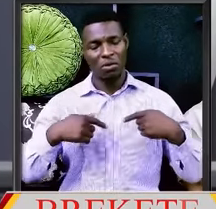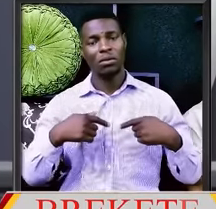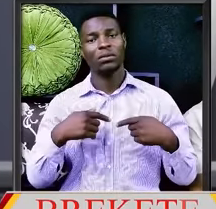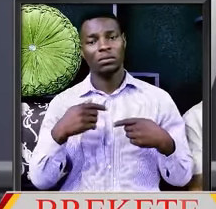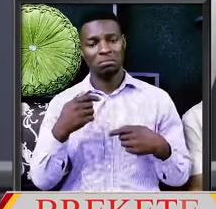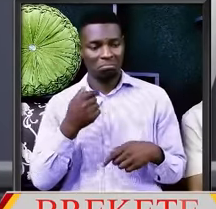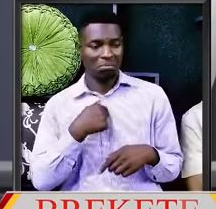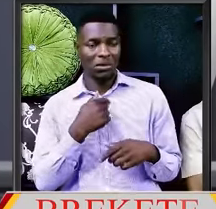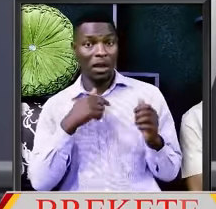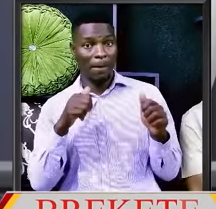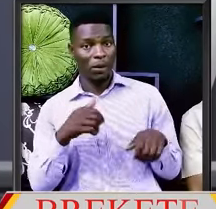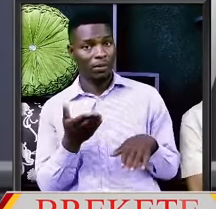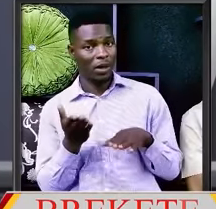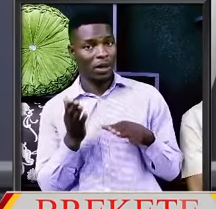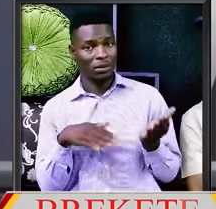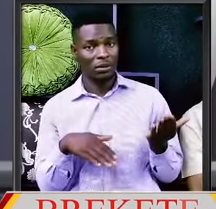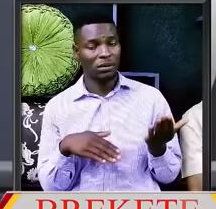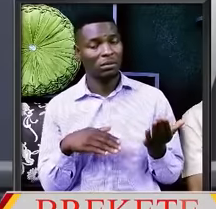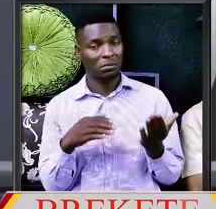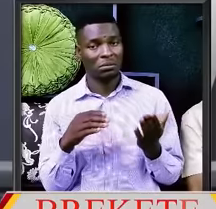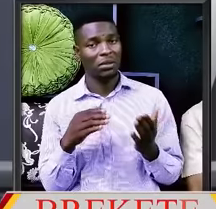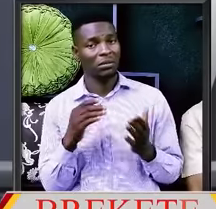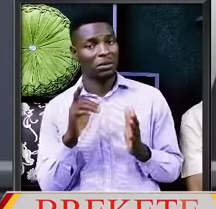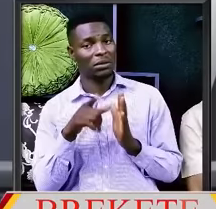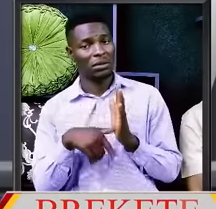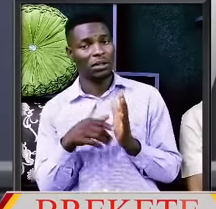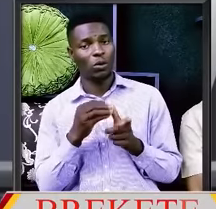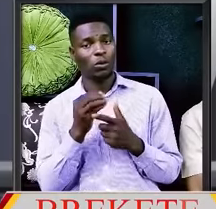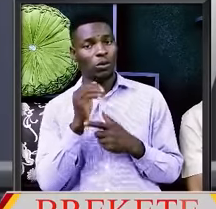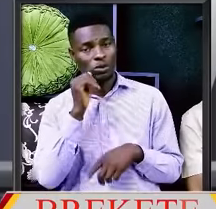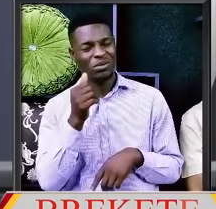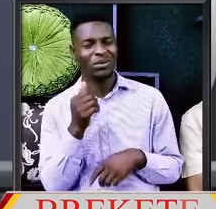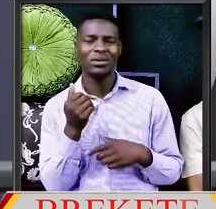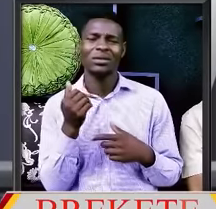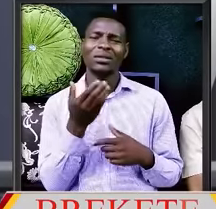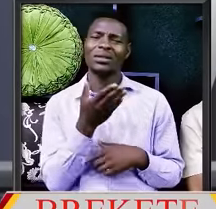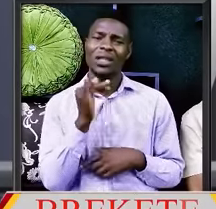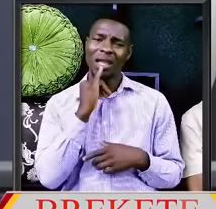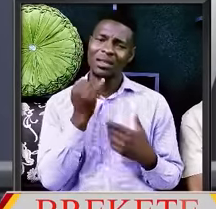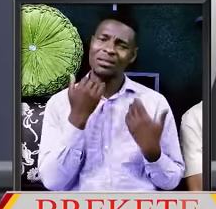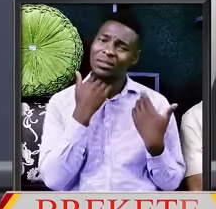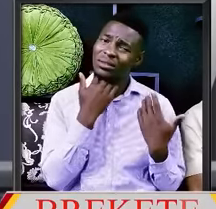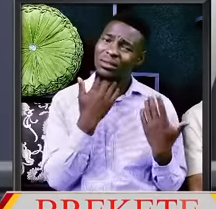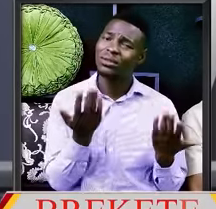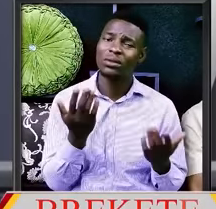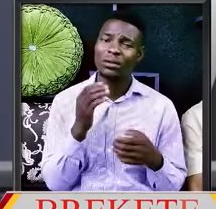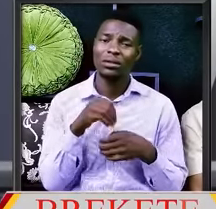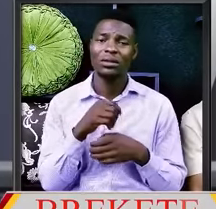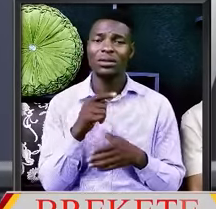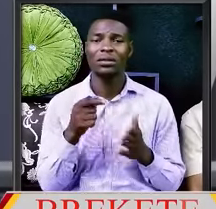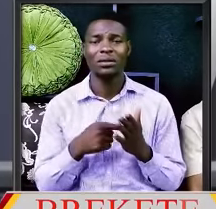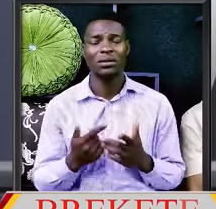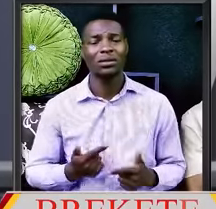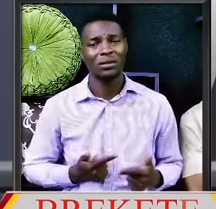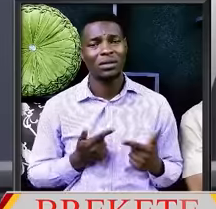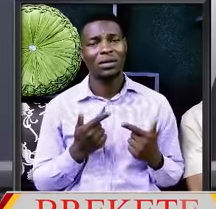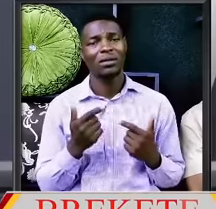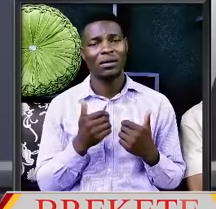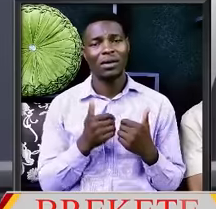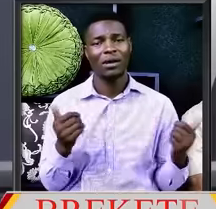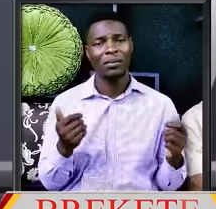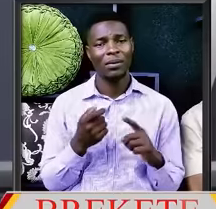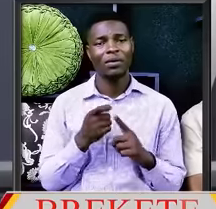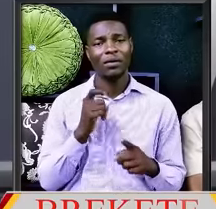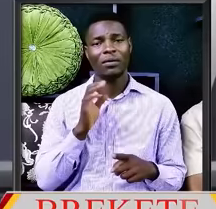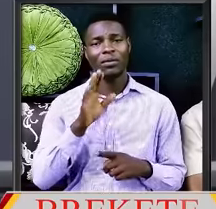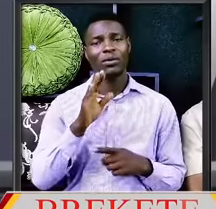or later or tomorrow or nothing. There's nothing in this life apart from your